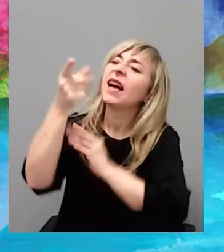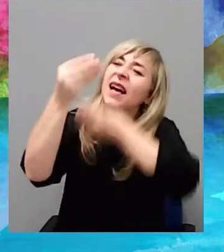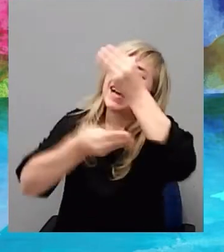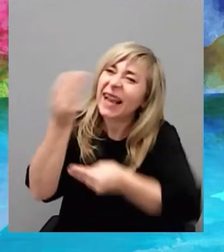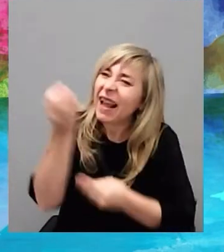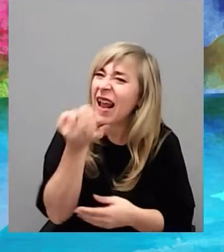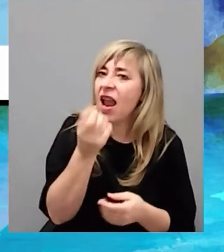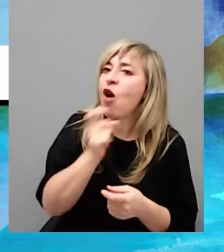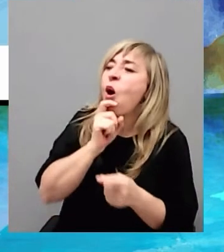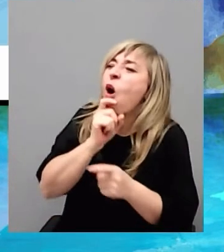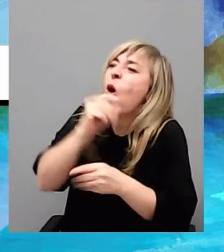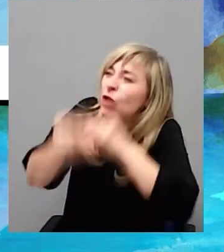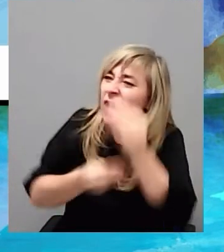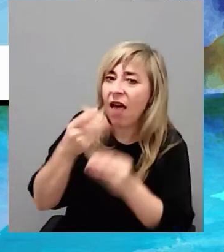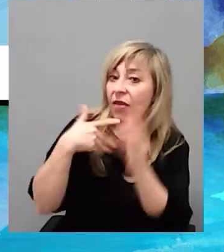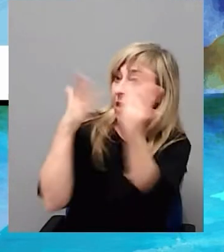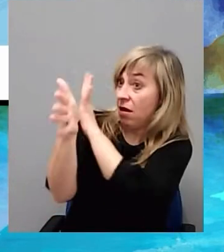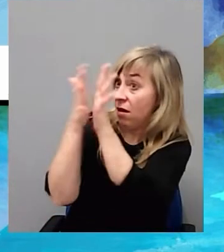can do or what can be done.